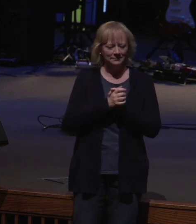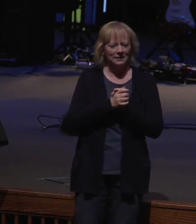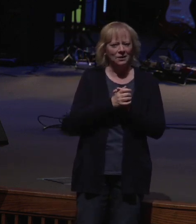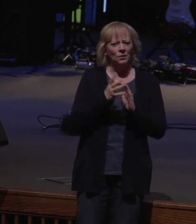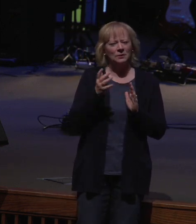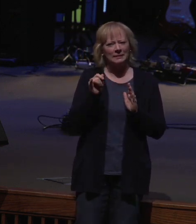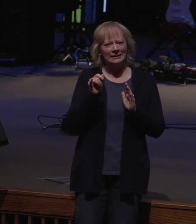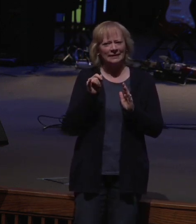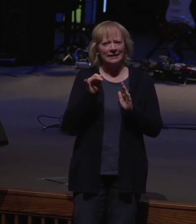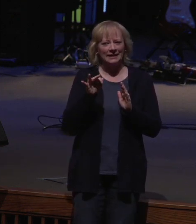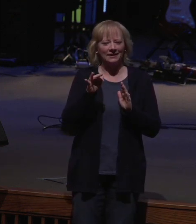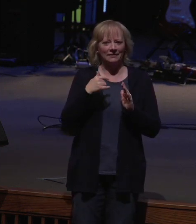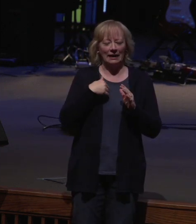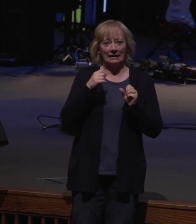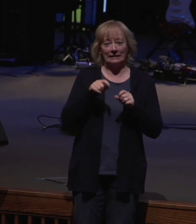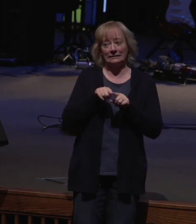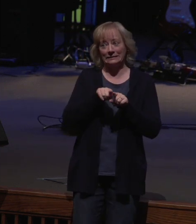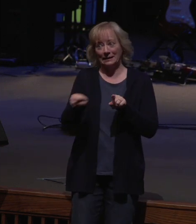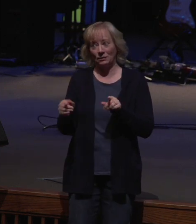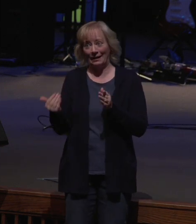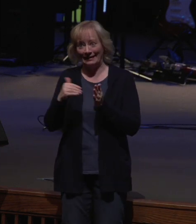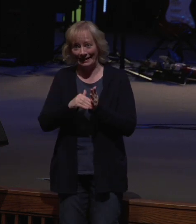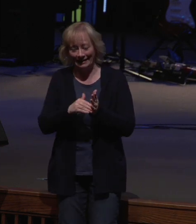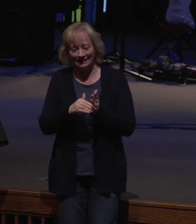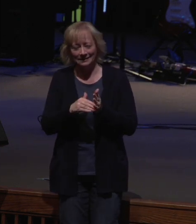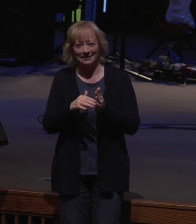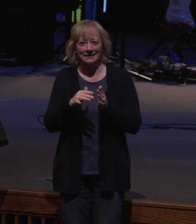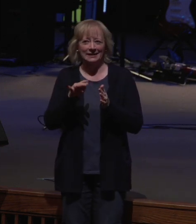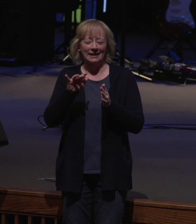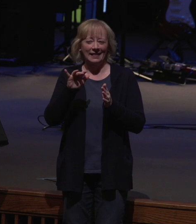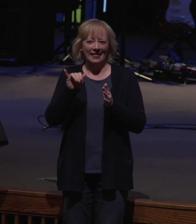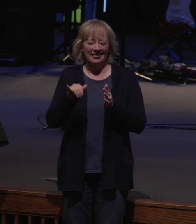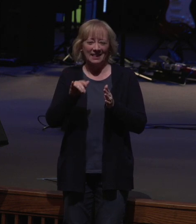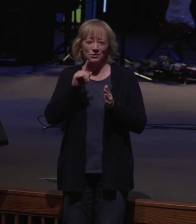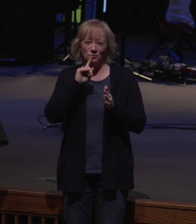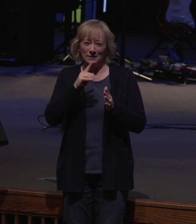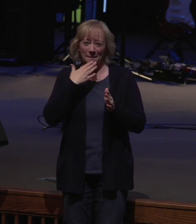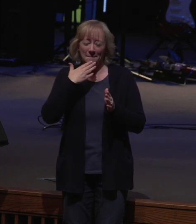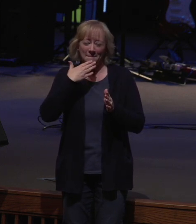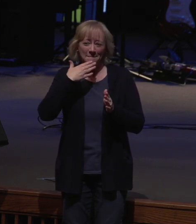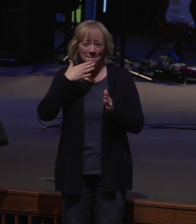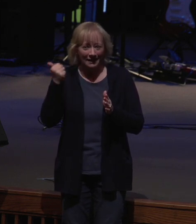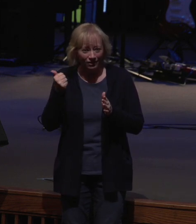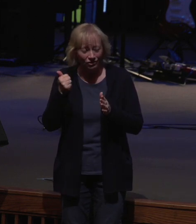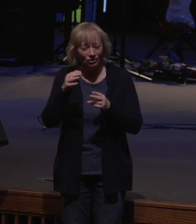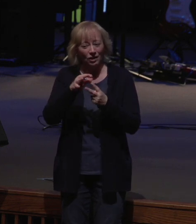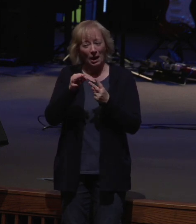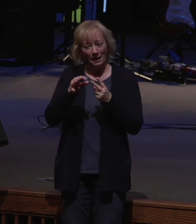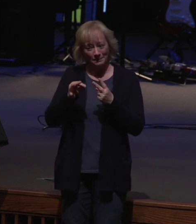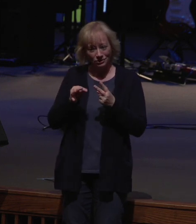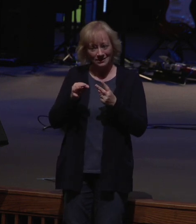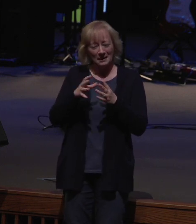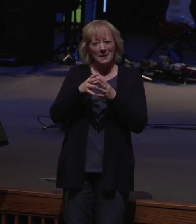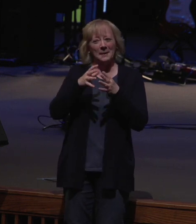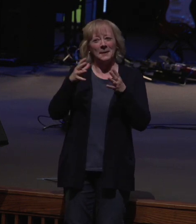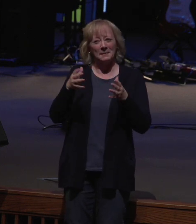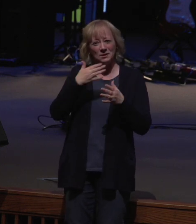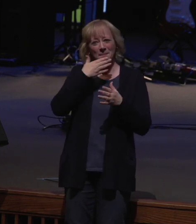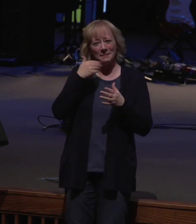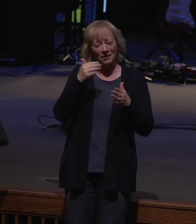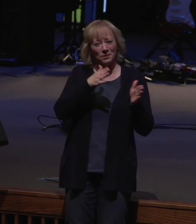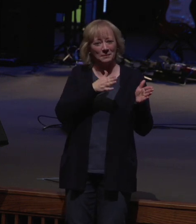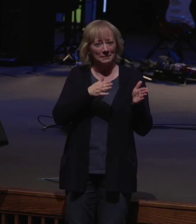I mean, if you can do a sidebar within a sidebar, is actually a way better option, a way better